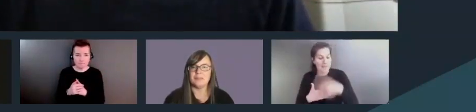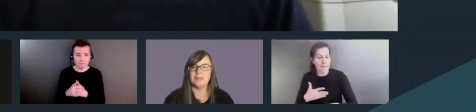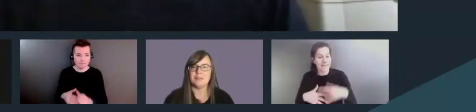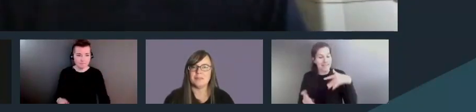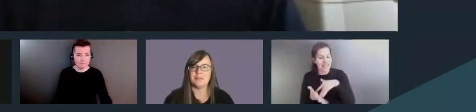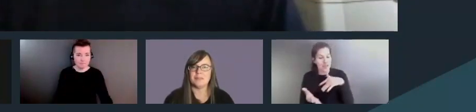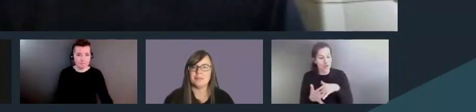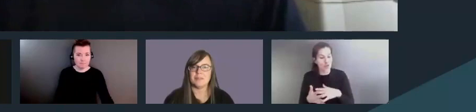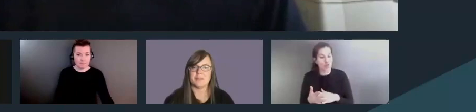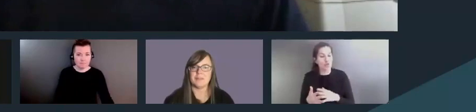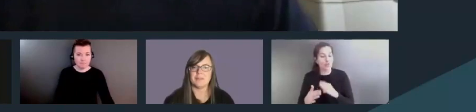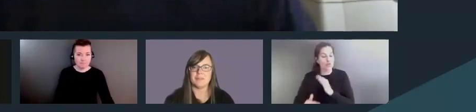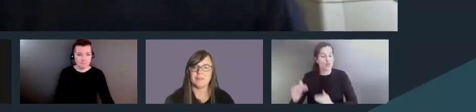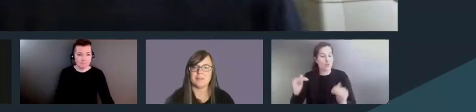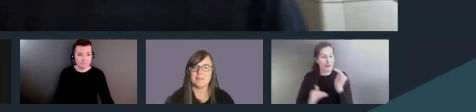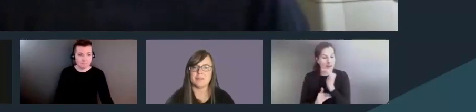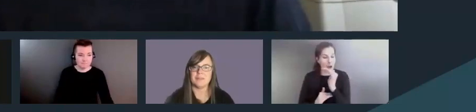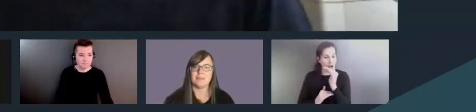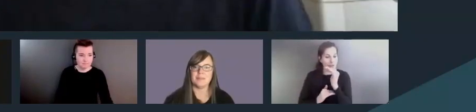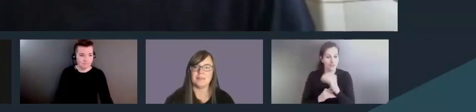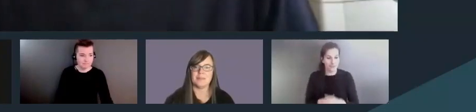There we go.